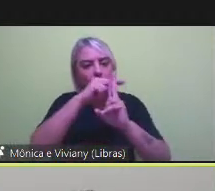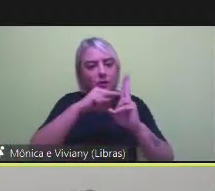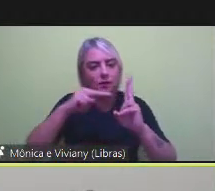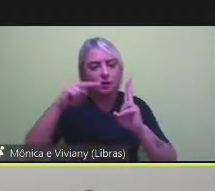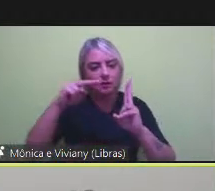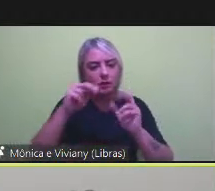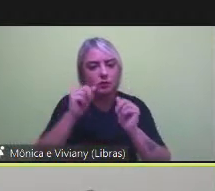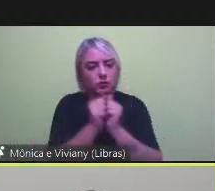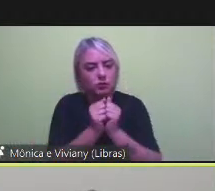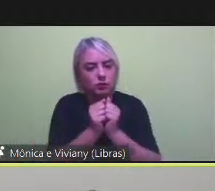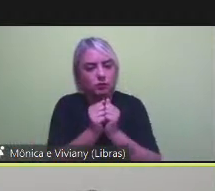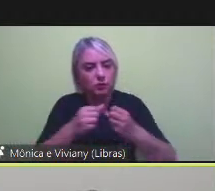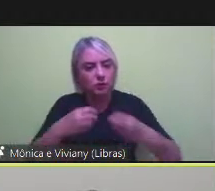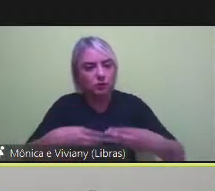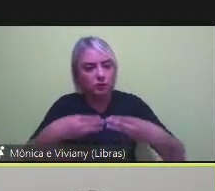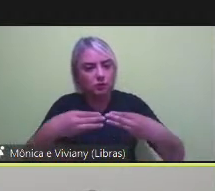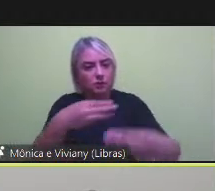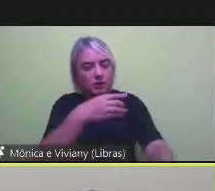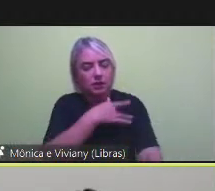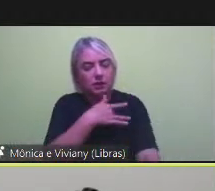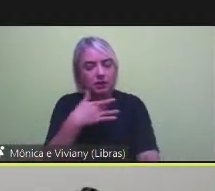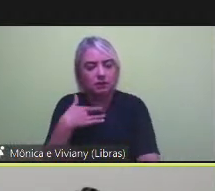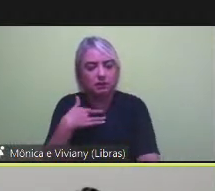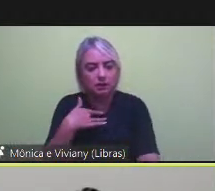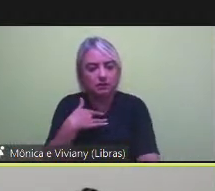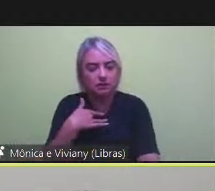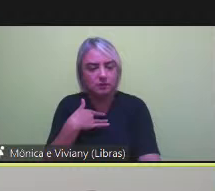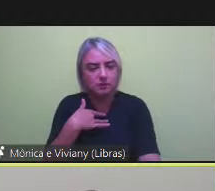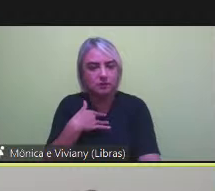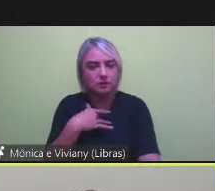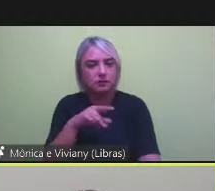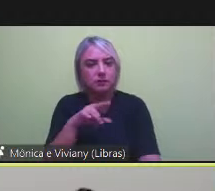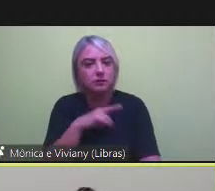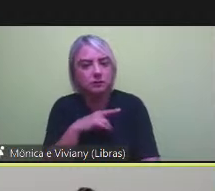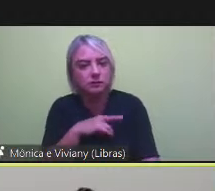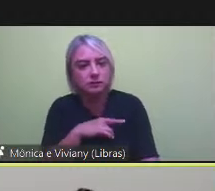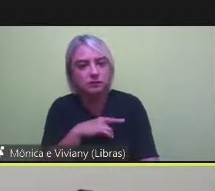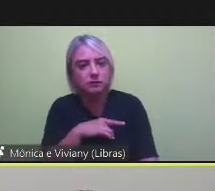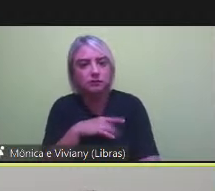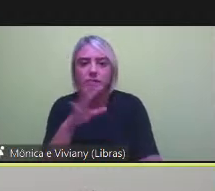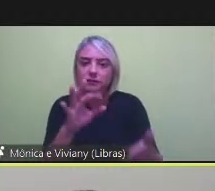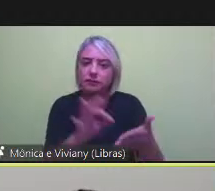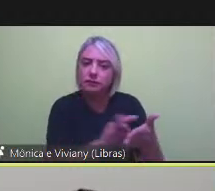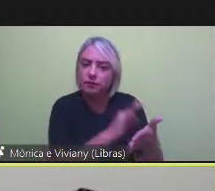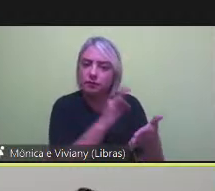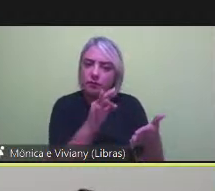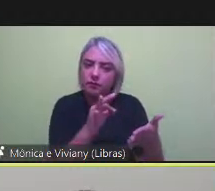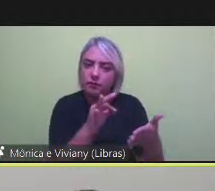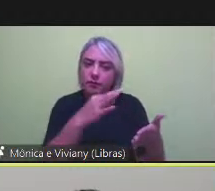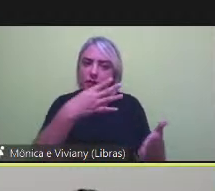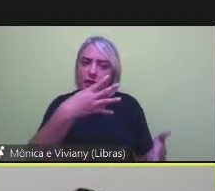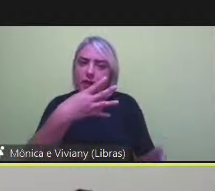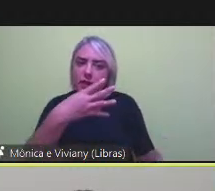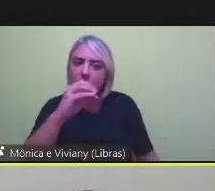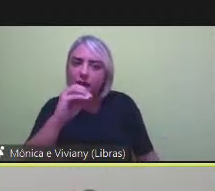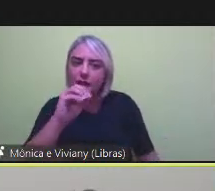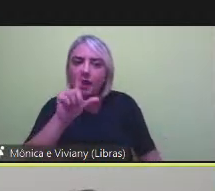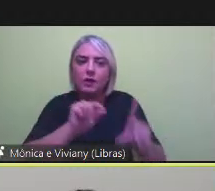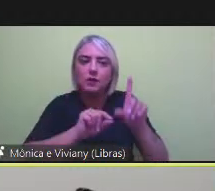from UNB in partnership with the Ministry of Health, where I did the inscription amongst